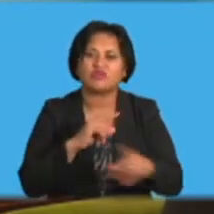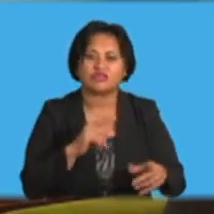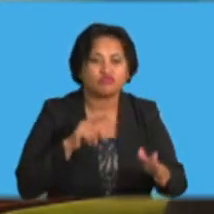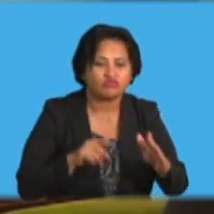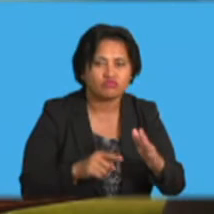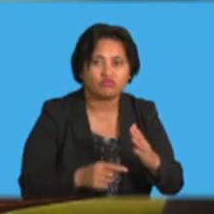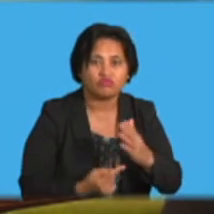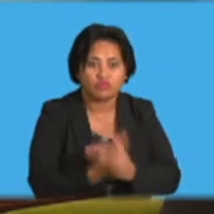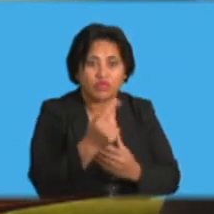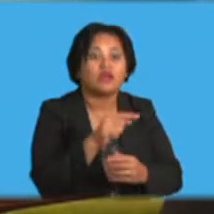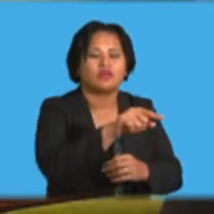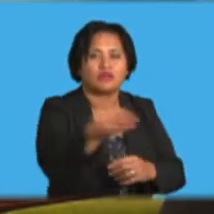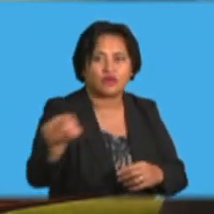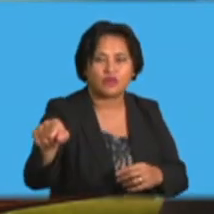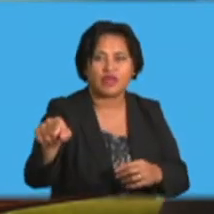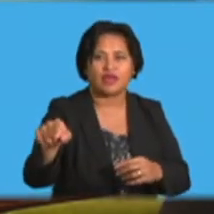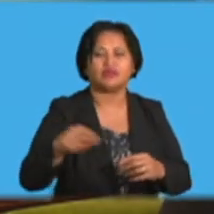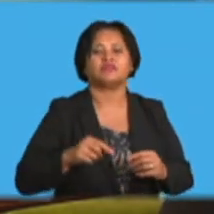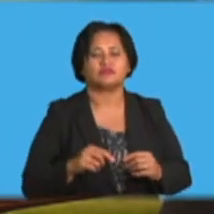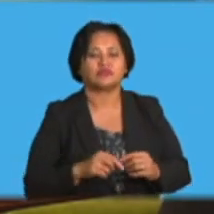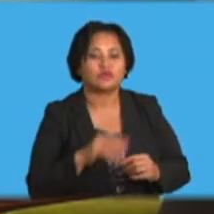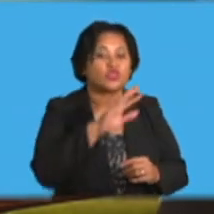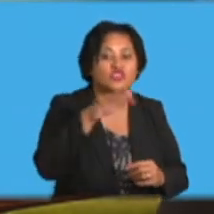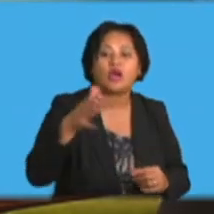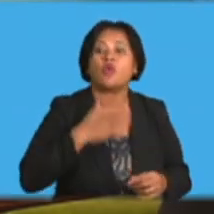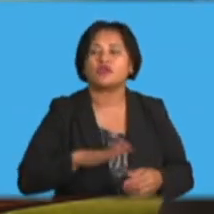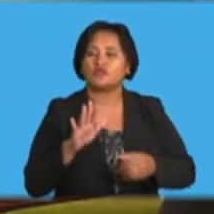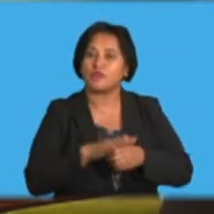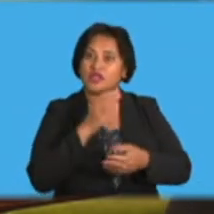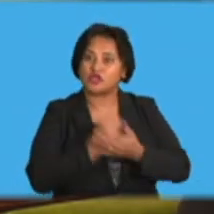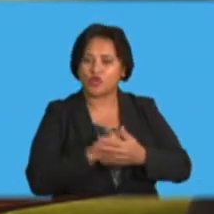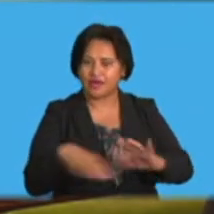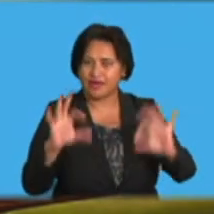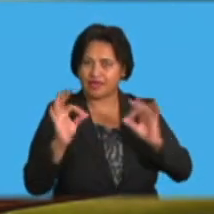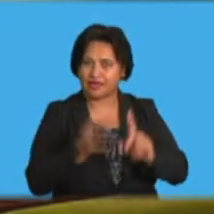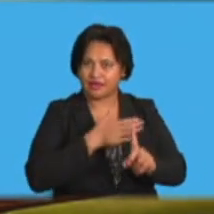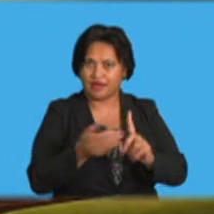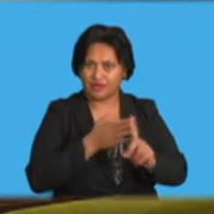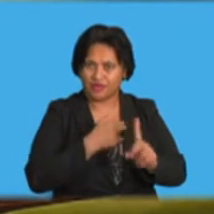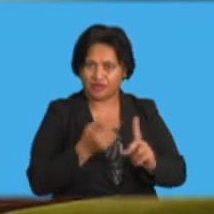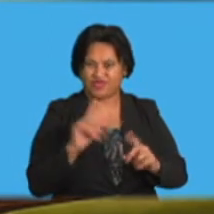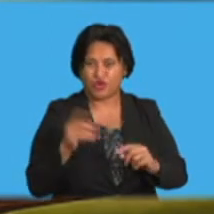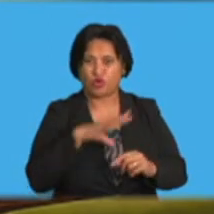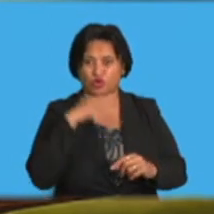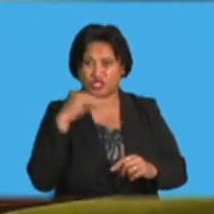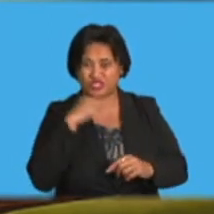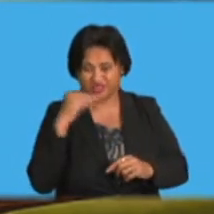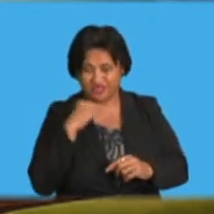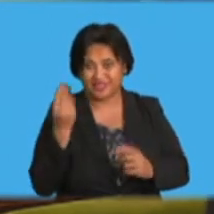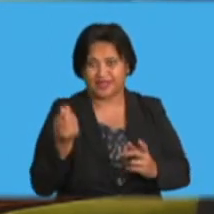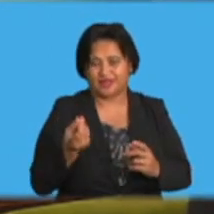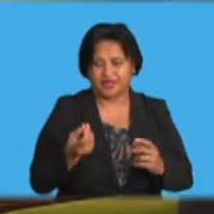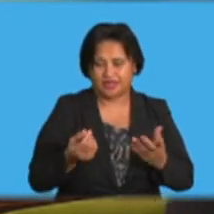and individuals. We want to ensure that there is no abuse and assistance is only provided to those that deserve to be assisted. We